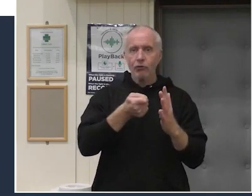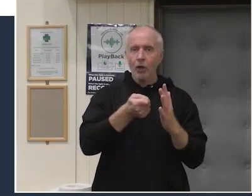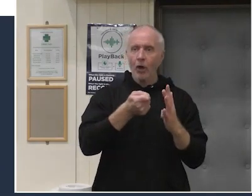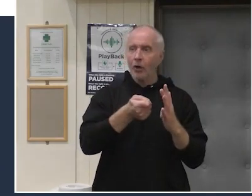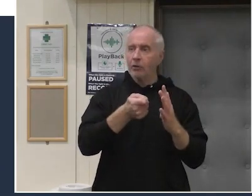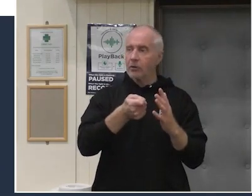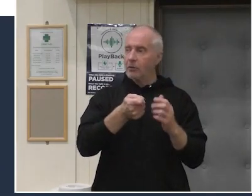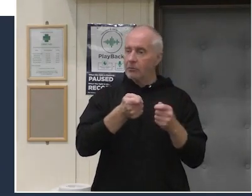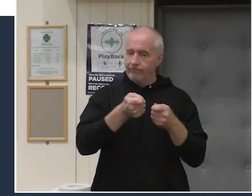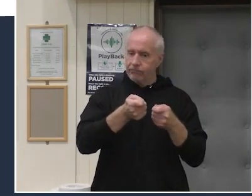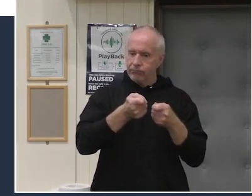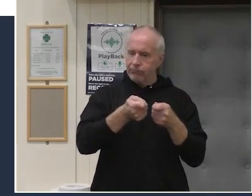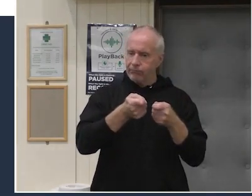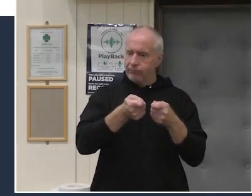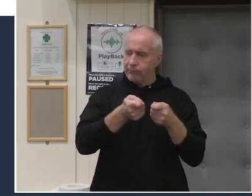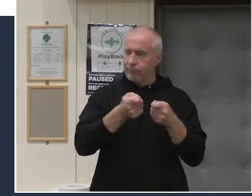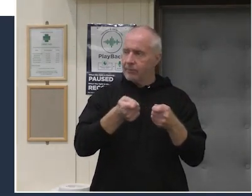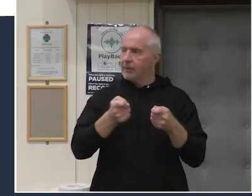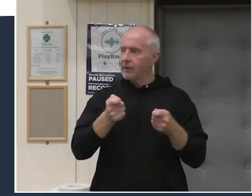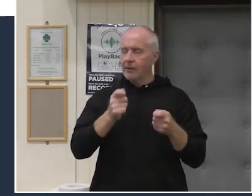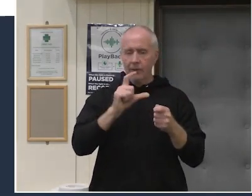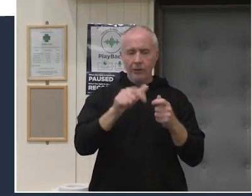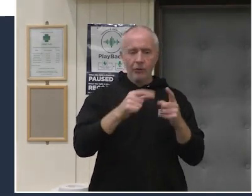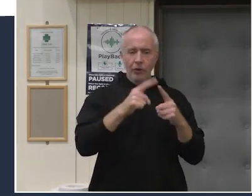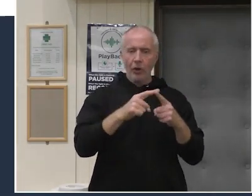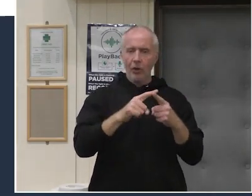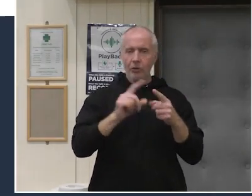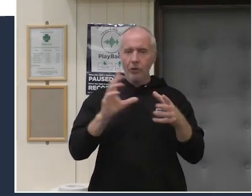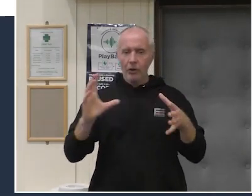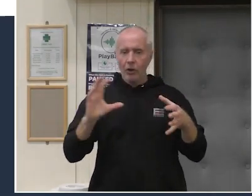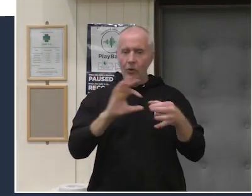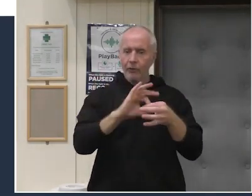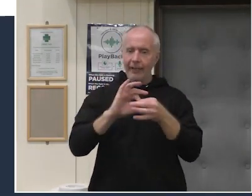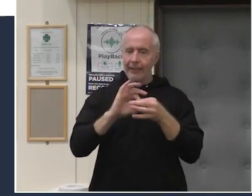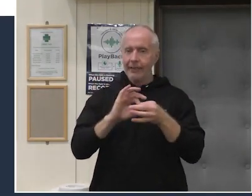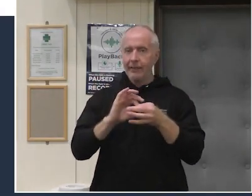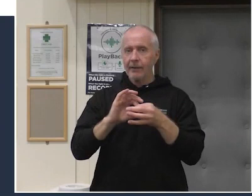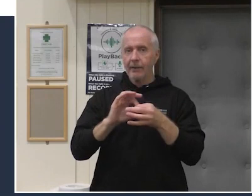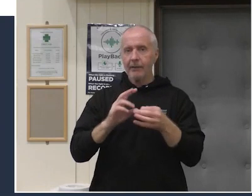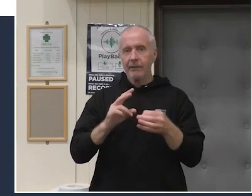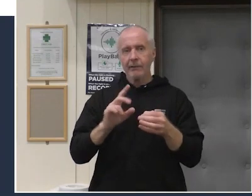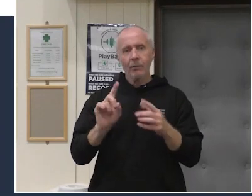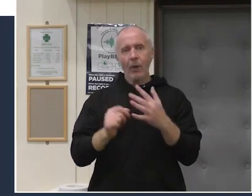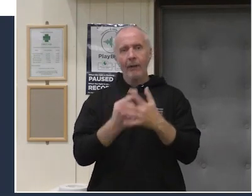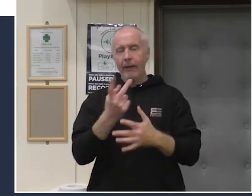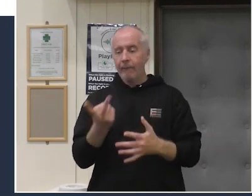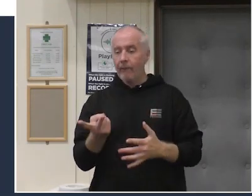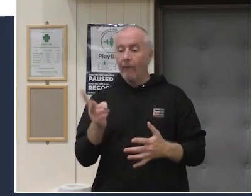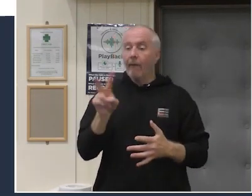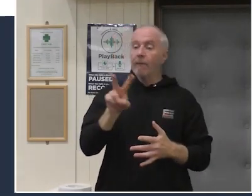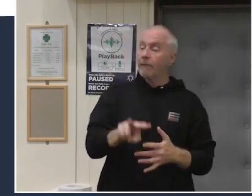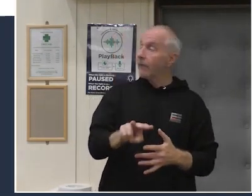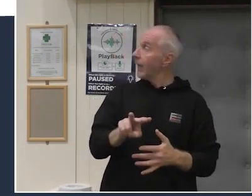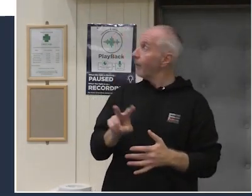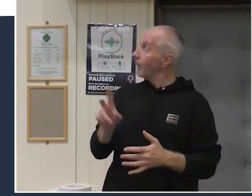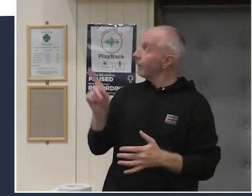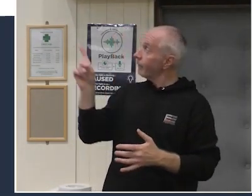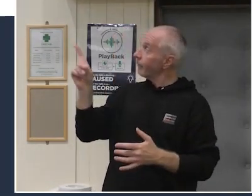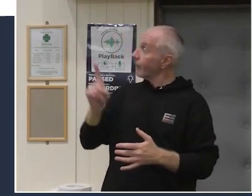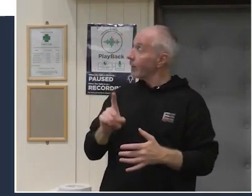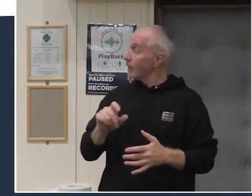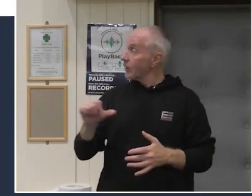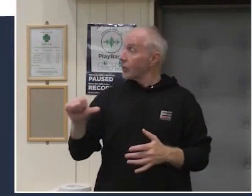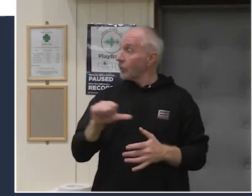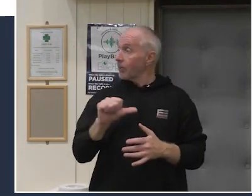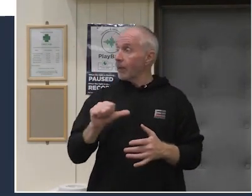happen in terms of the physics if we were to flip the charges. Well, in this particular case, our physics should still be